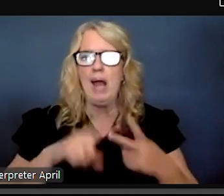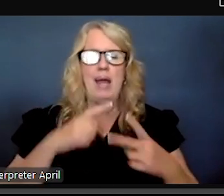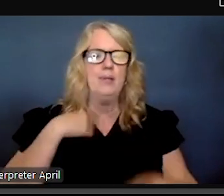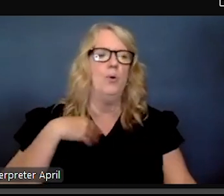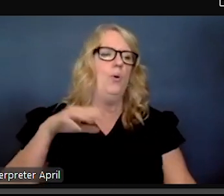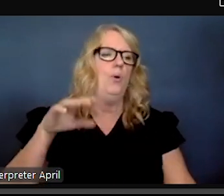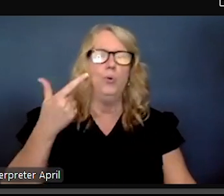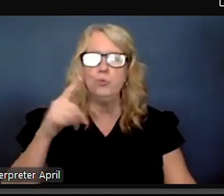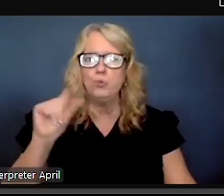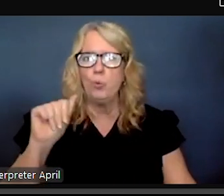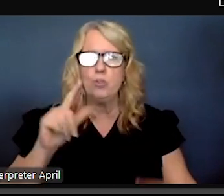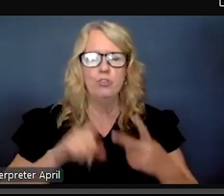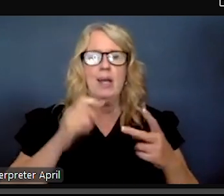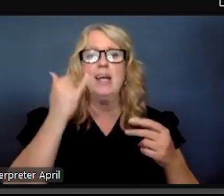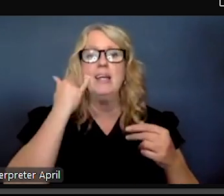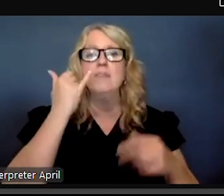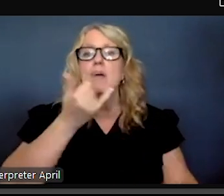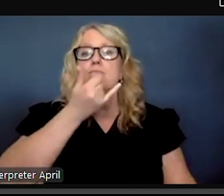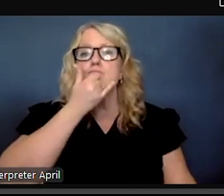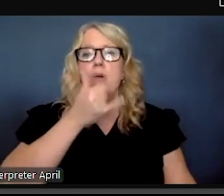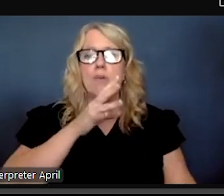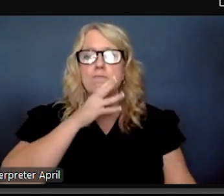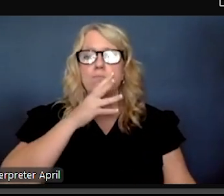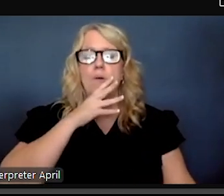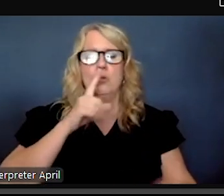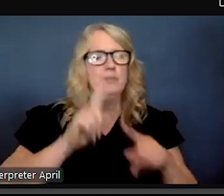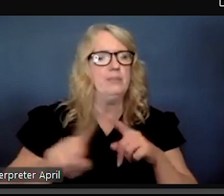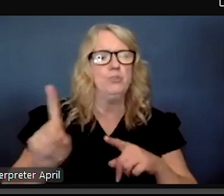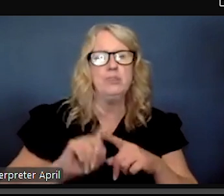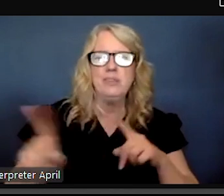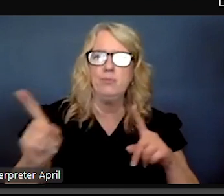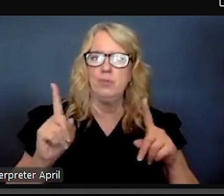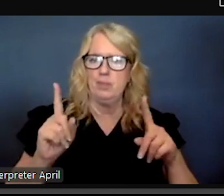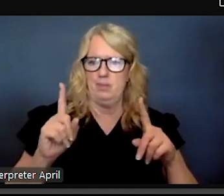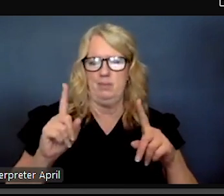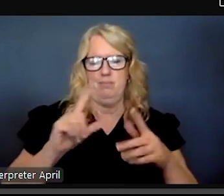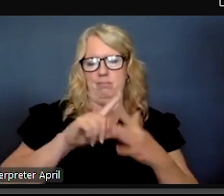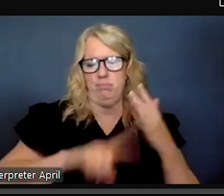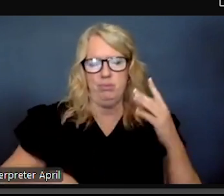few. If I've misspoken, I'm sure there's more doing it